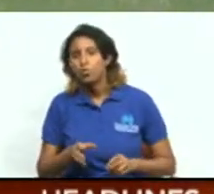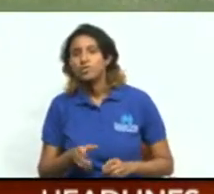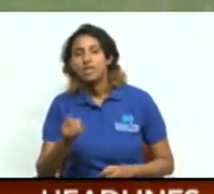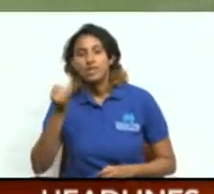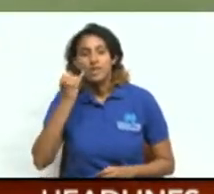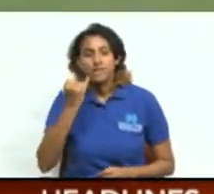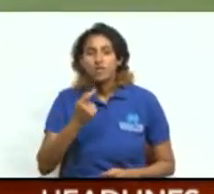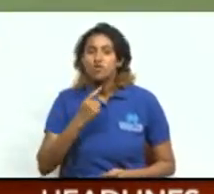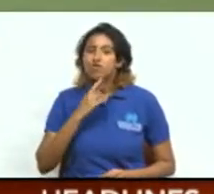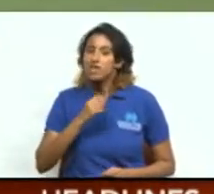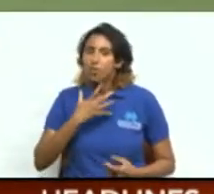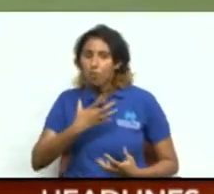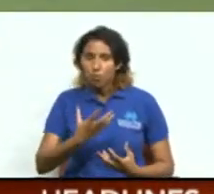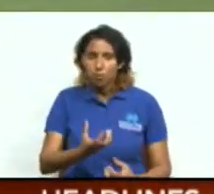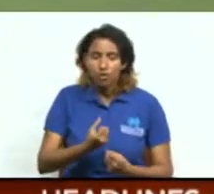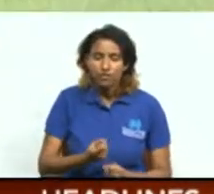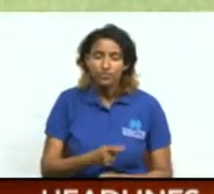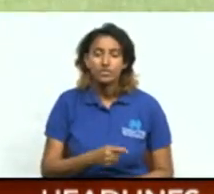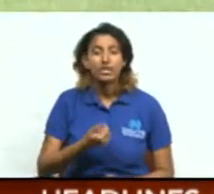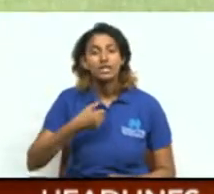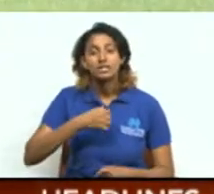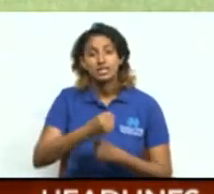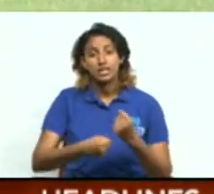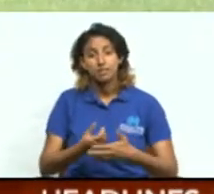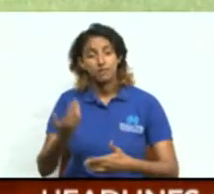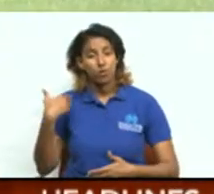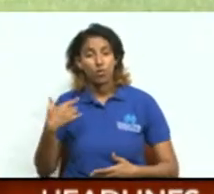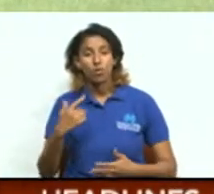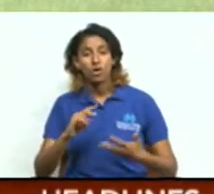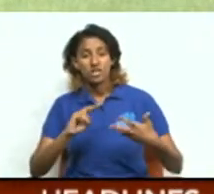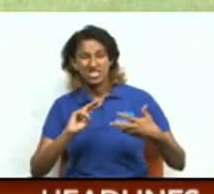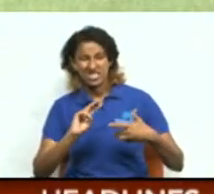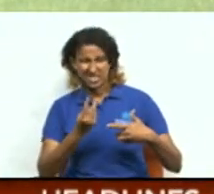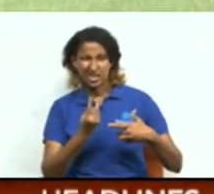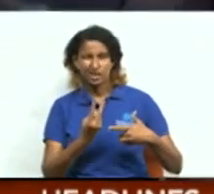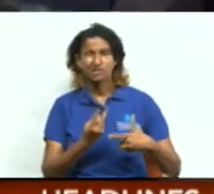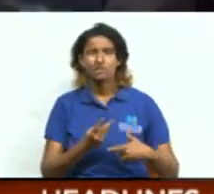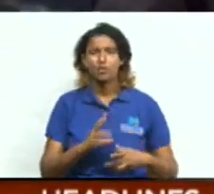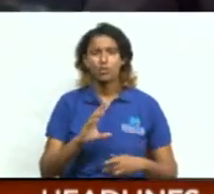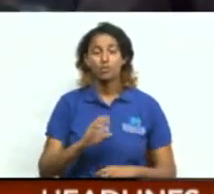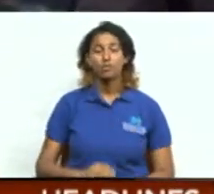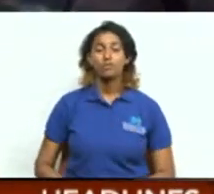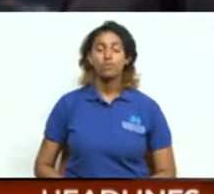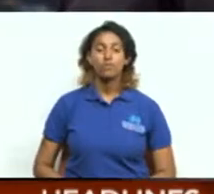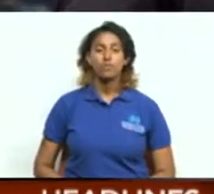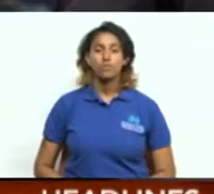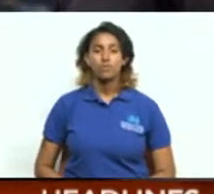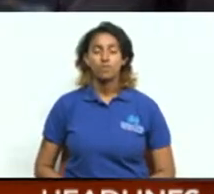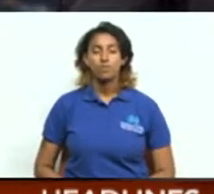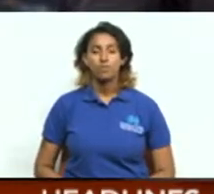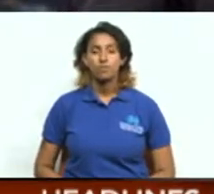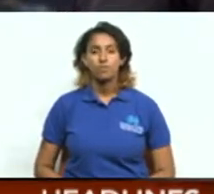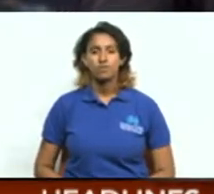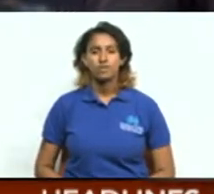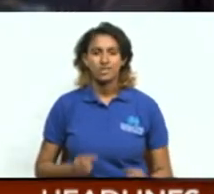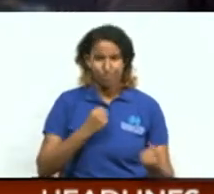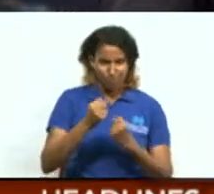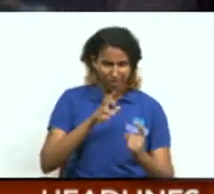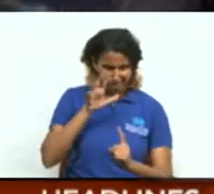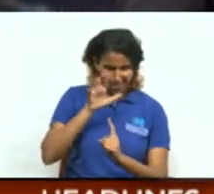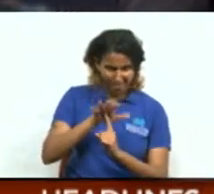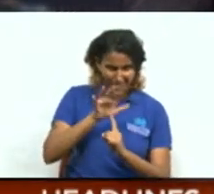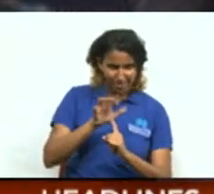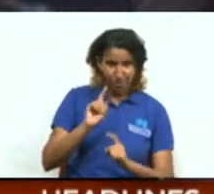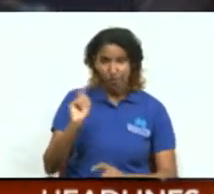Corrêa also finished second last year. Caston Cupid, CNC3 Sport. Well, for our sport high tonight, we head over to the